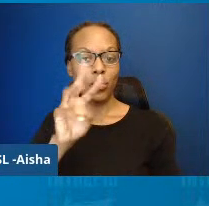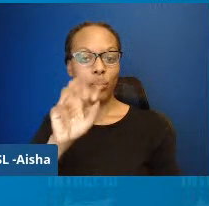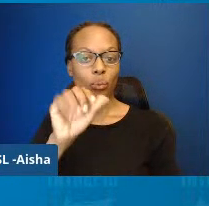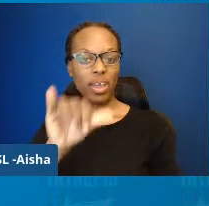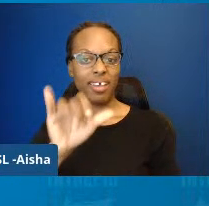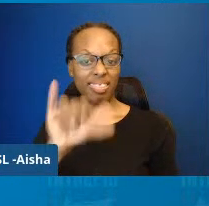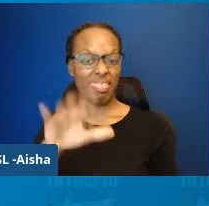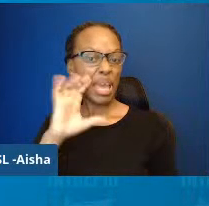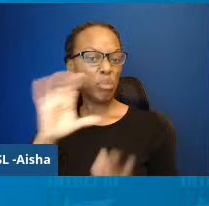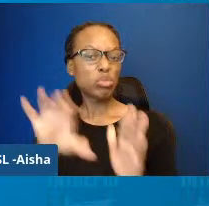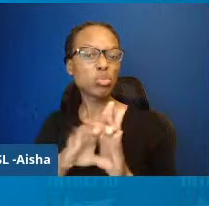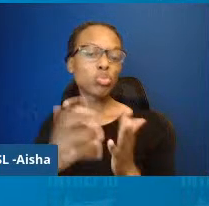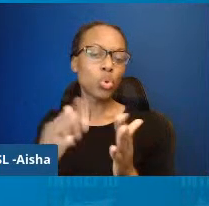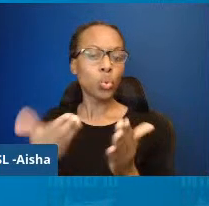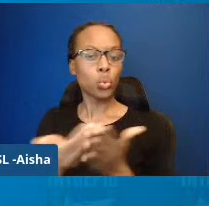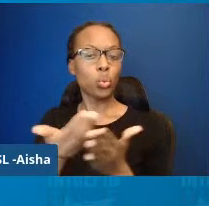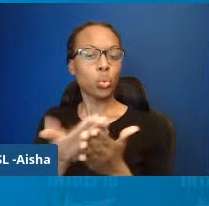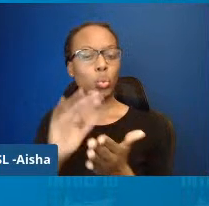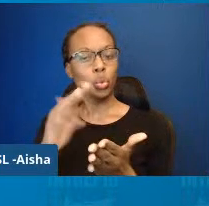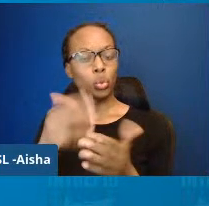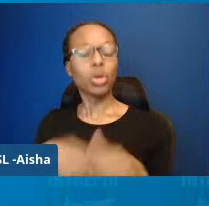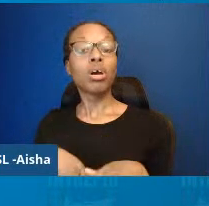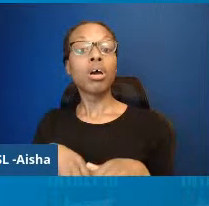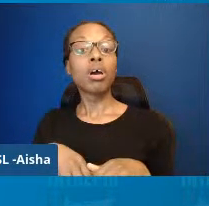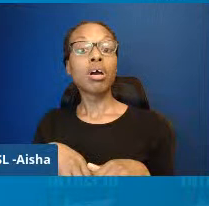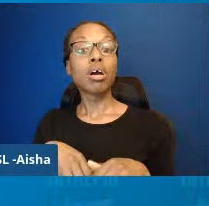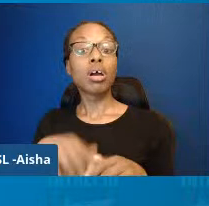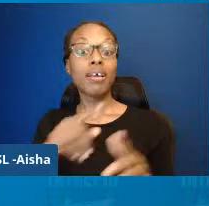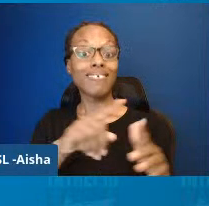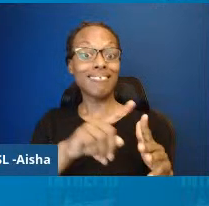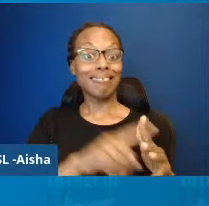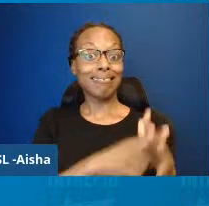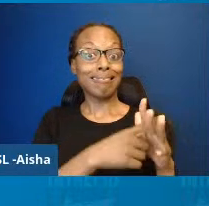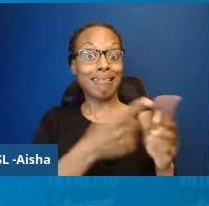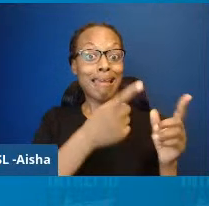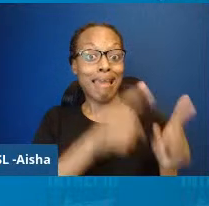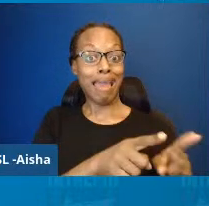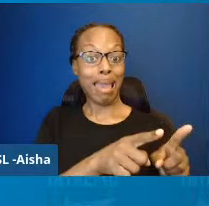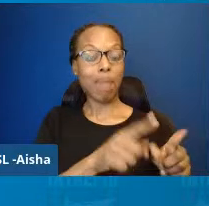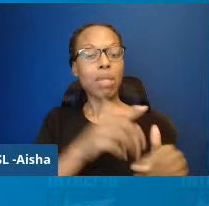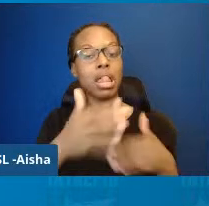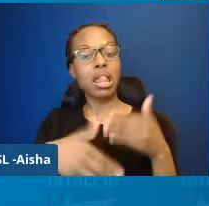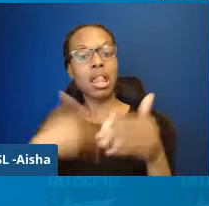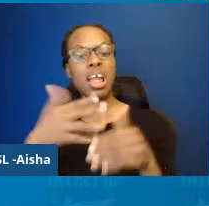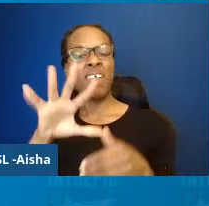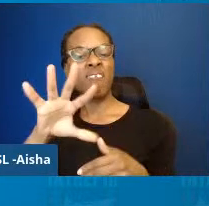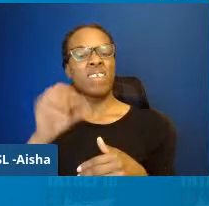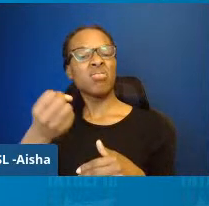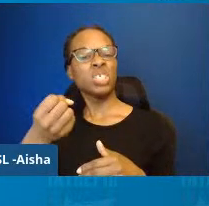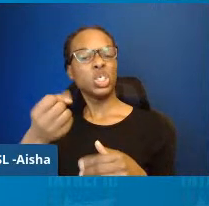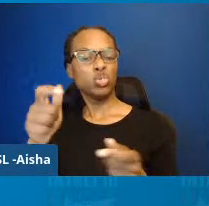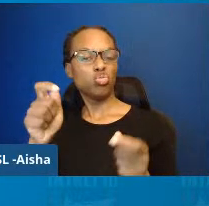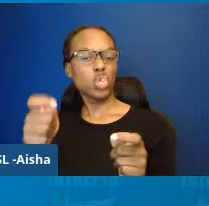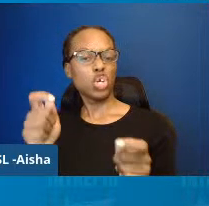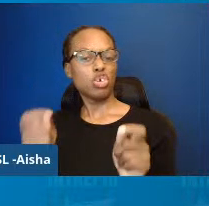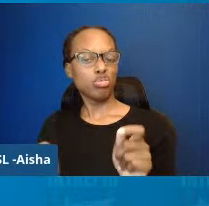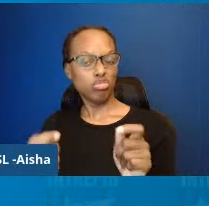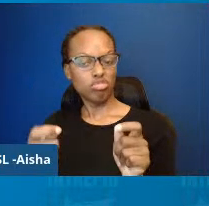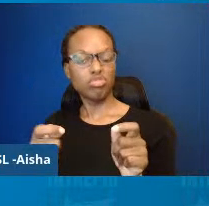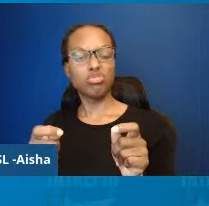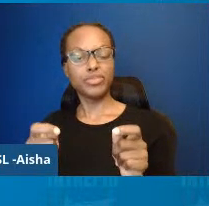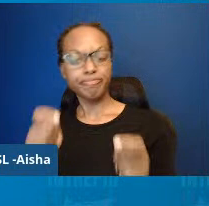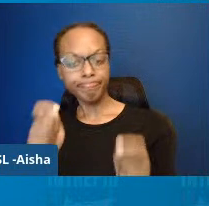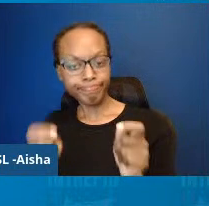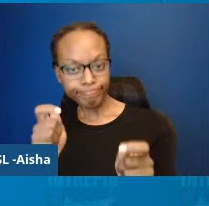This is after some changes during the 50s. Intrepid went through some modifications and it